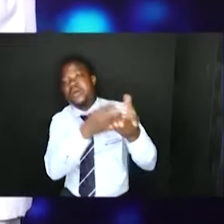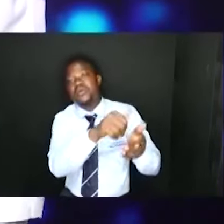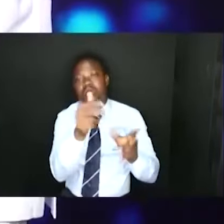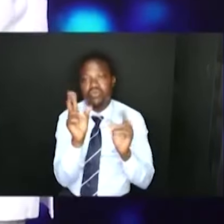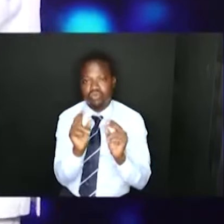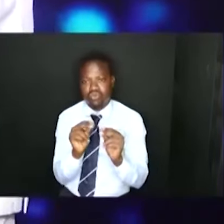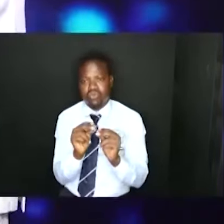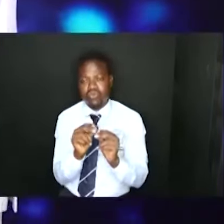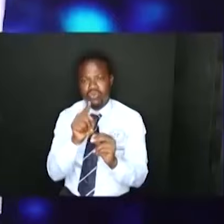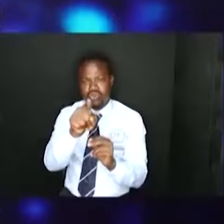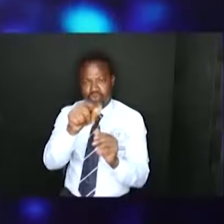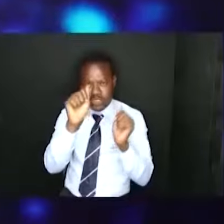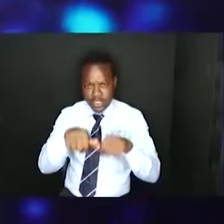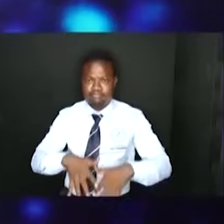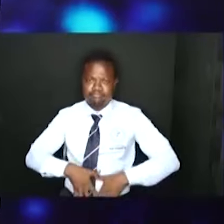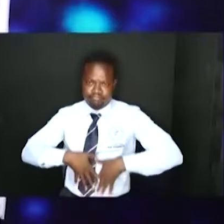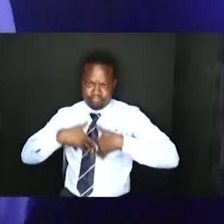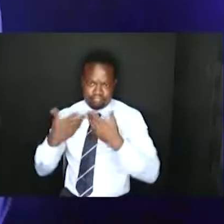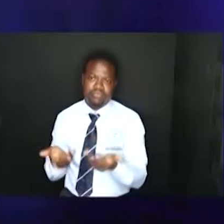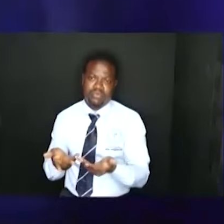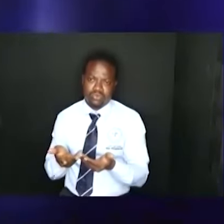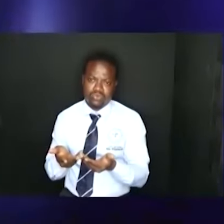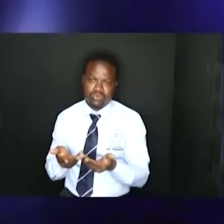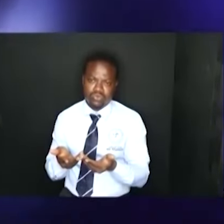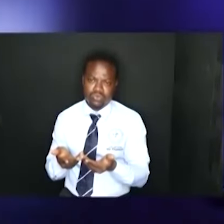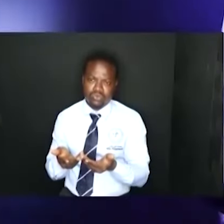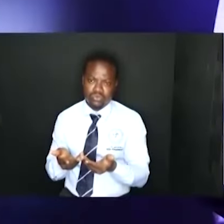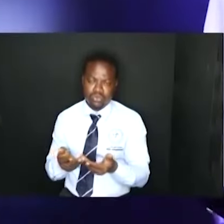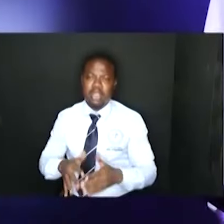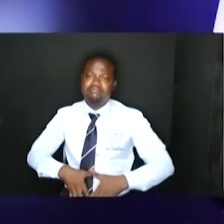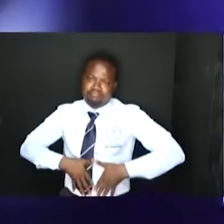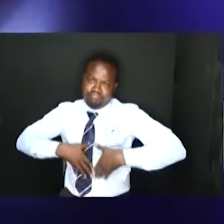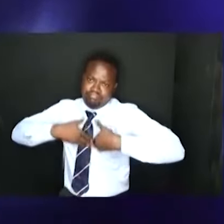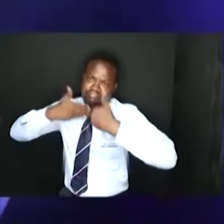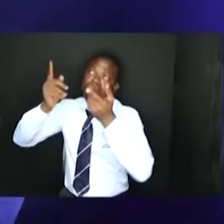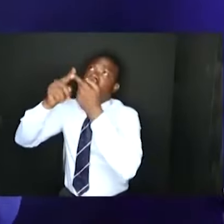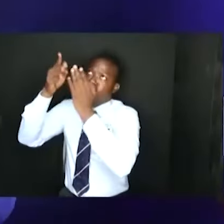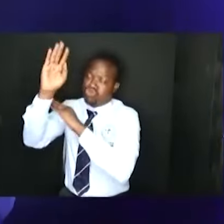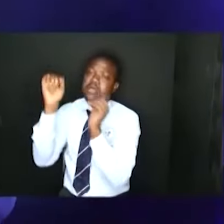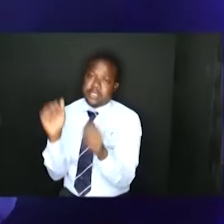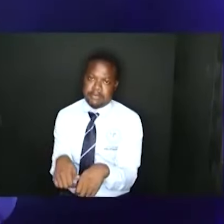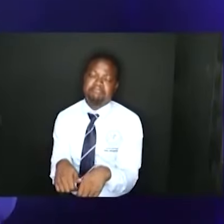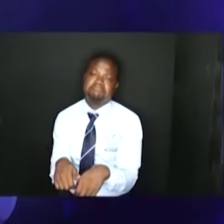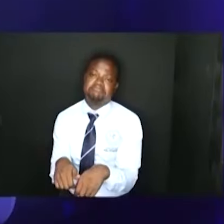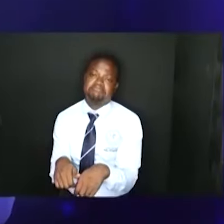You may confess. You may confess your feeling to God. And